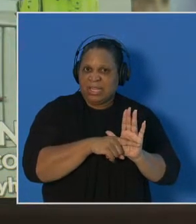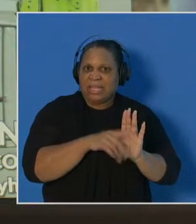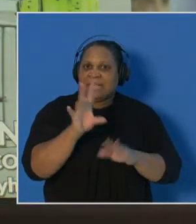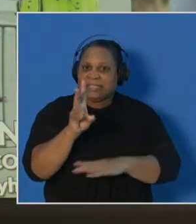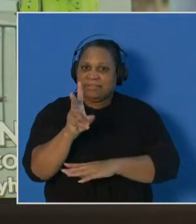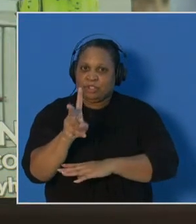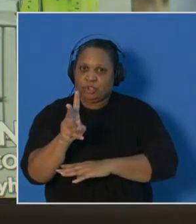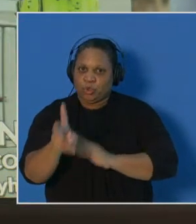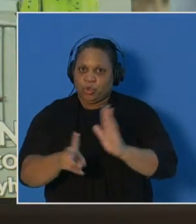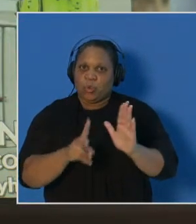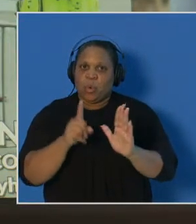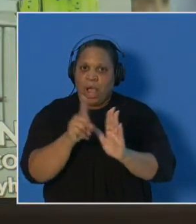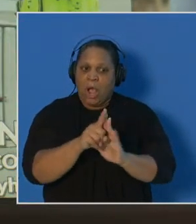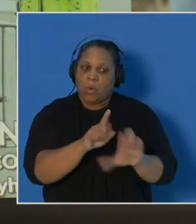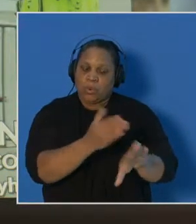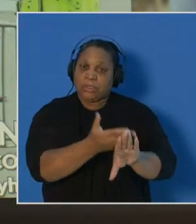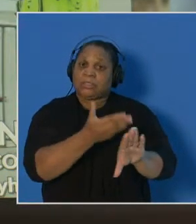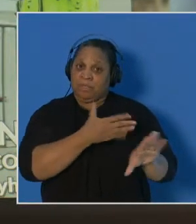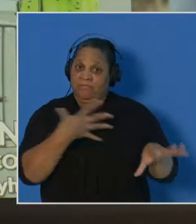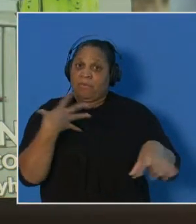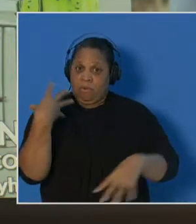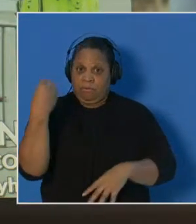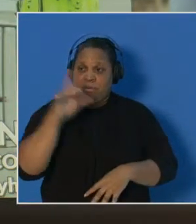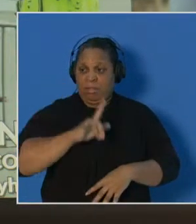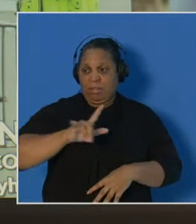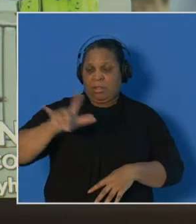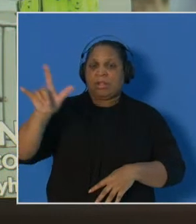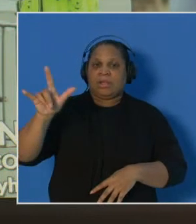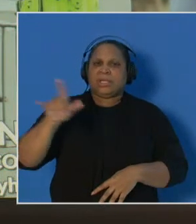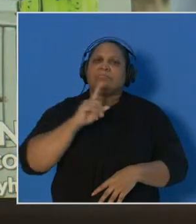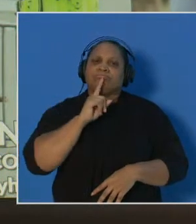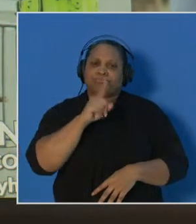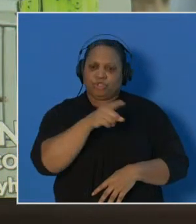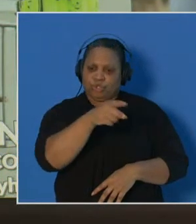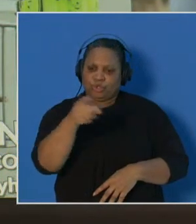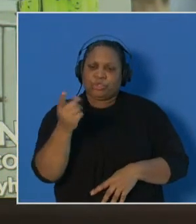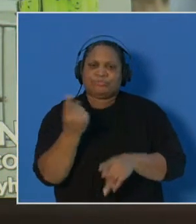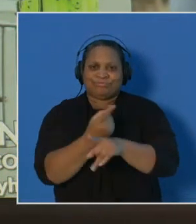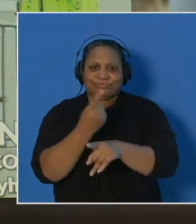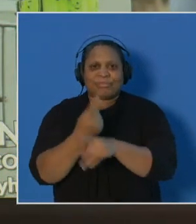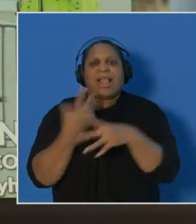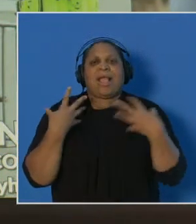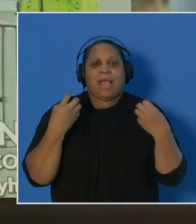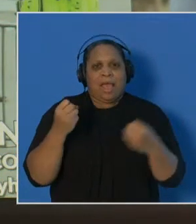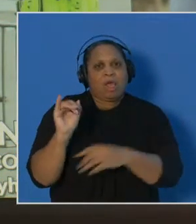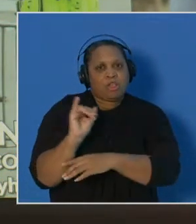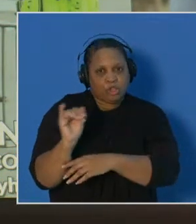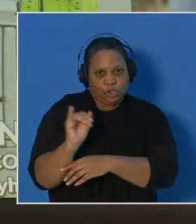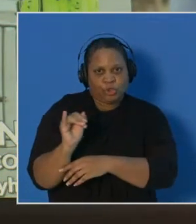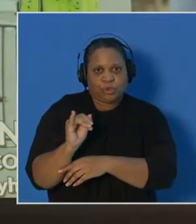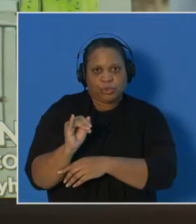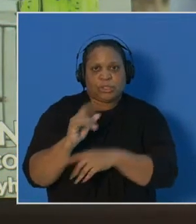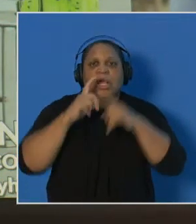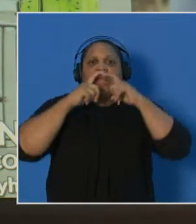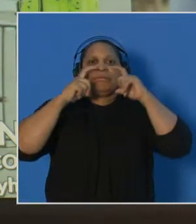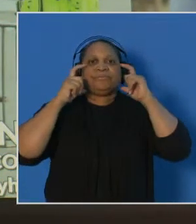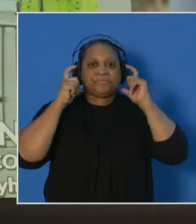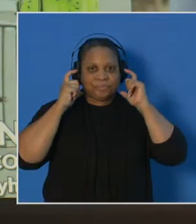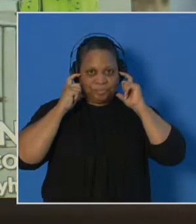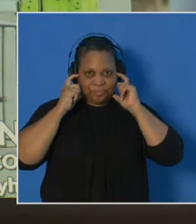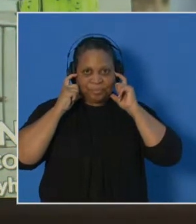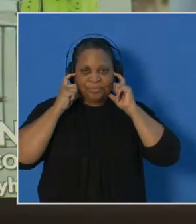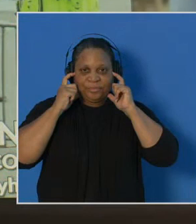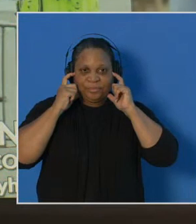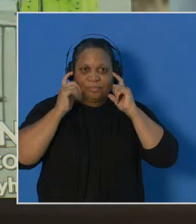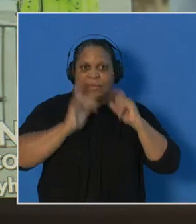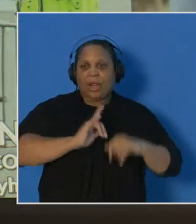72 hours of departure, ensuring they have appropriate health insurance, wearing face masks